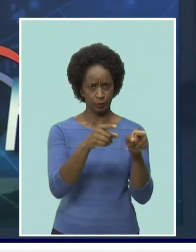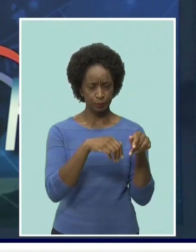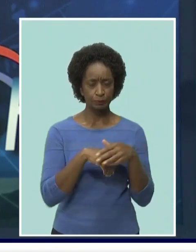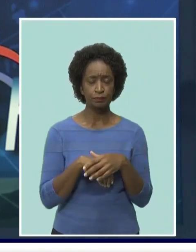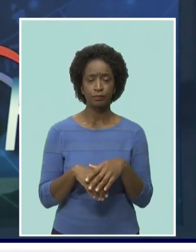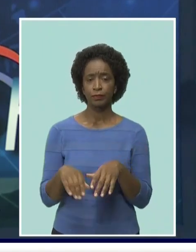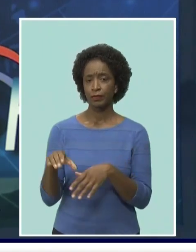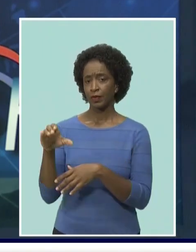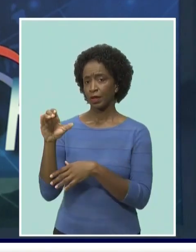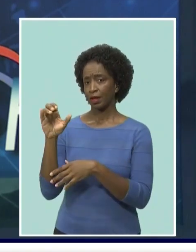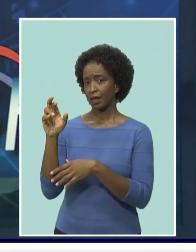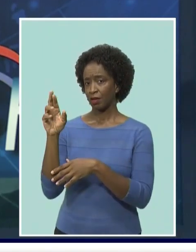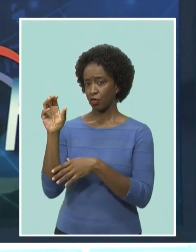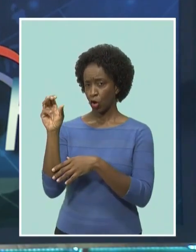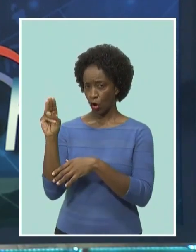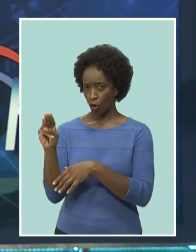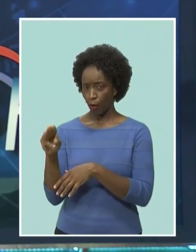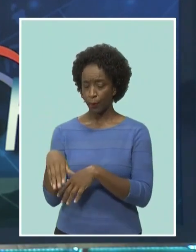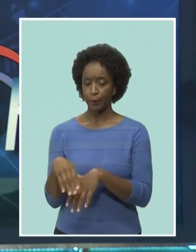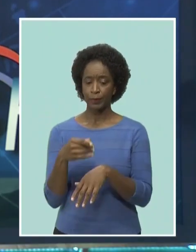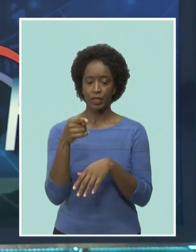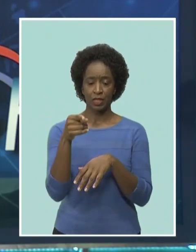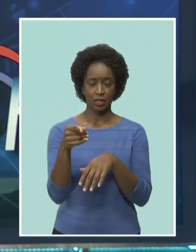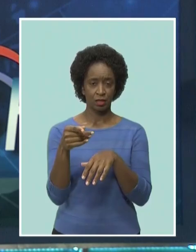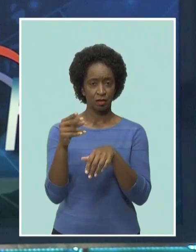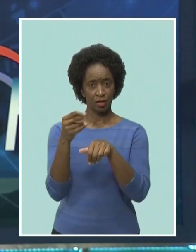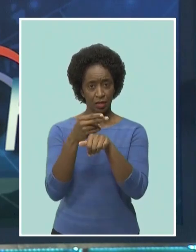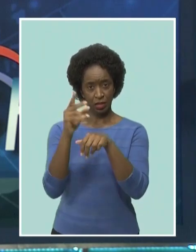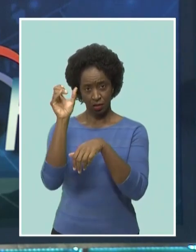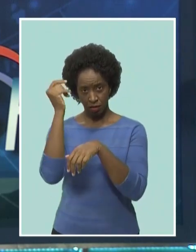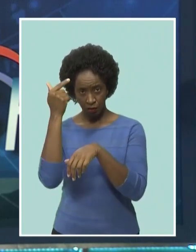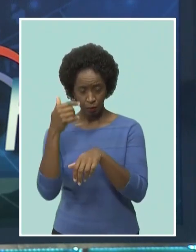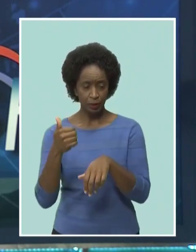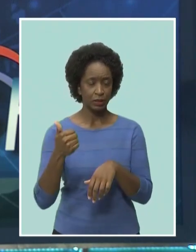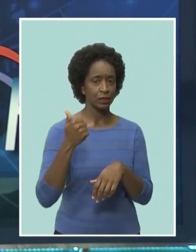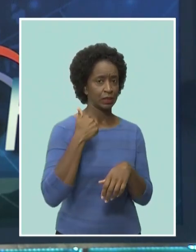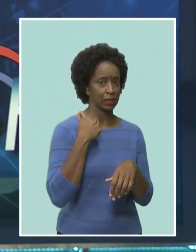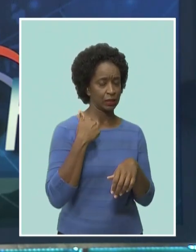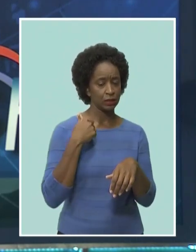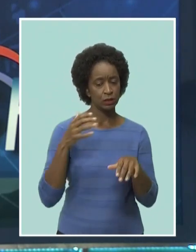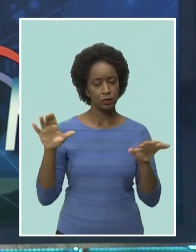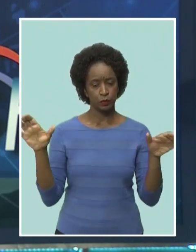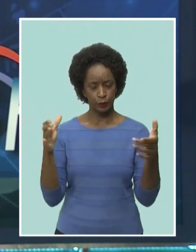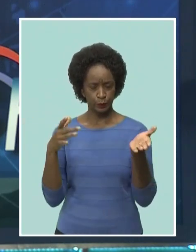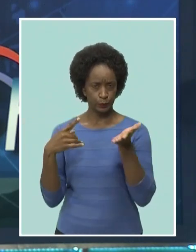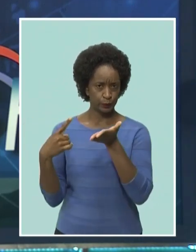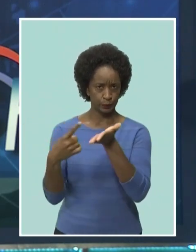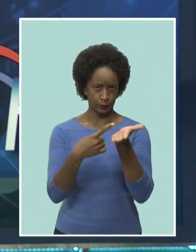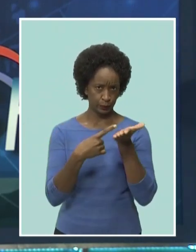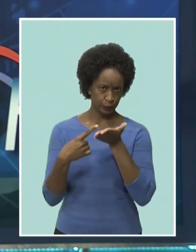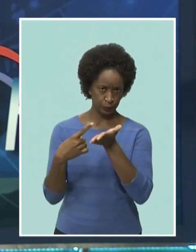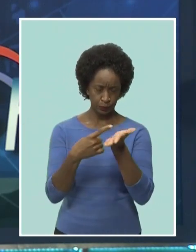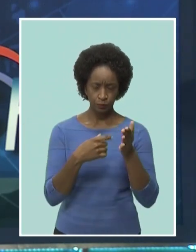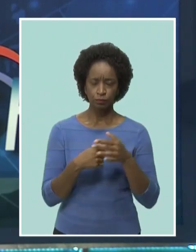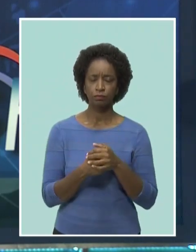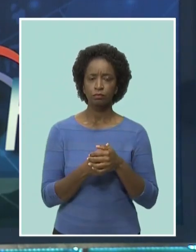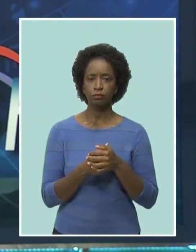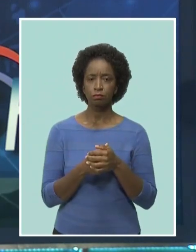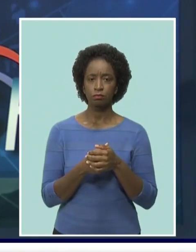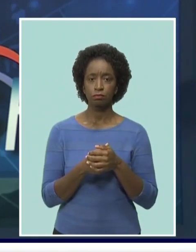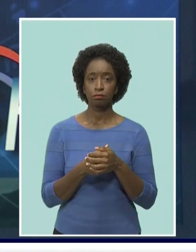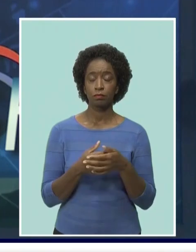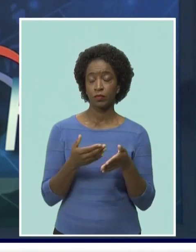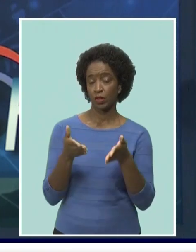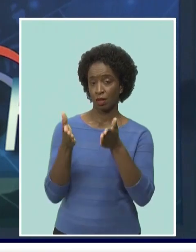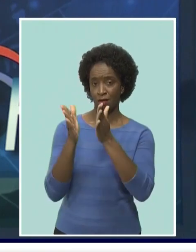officials and Canada as the crisis situation worsens there. Following a request for the deployment of international forces